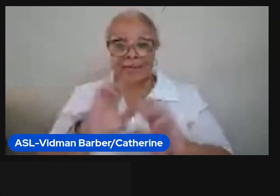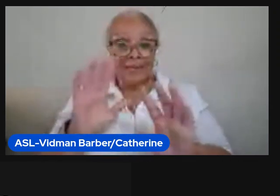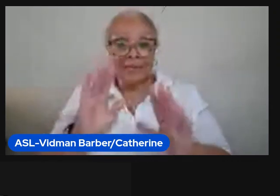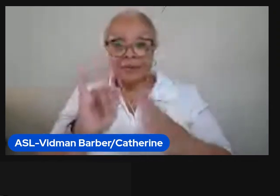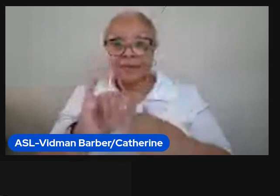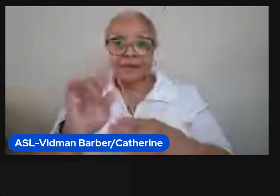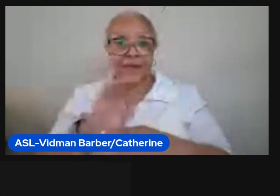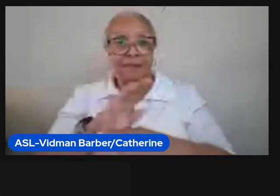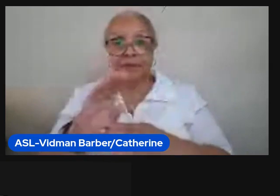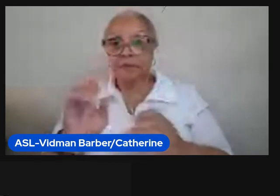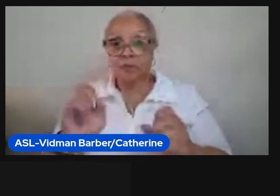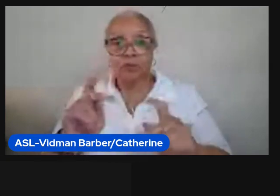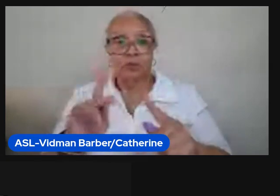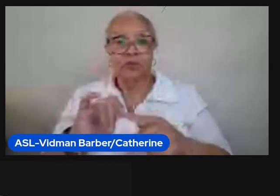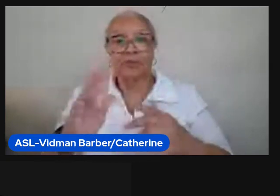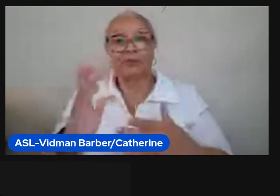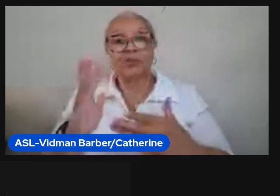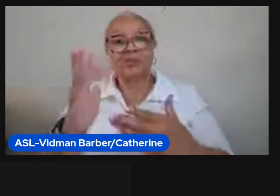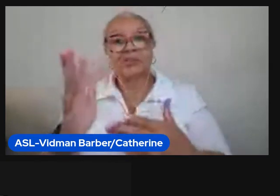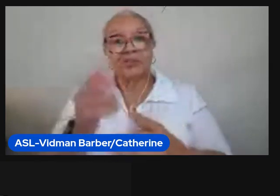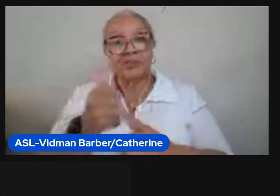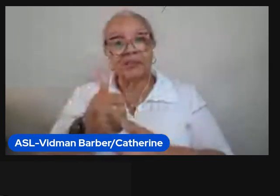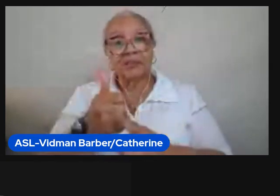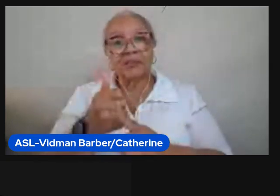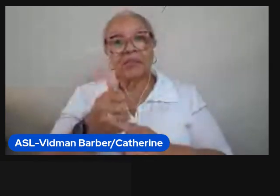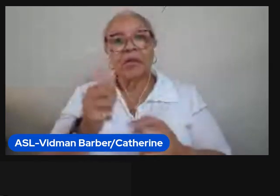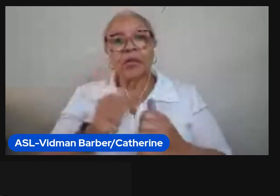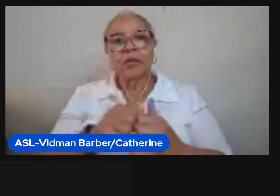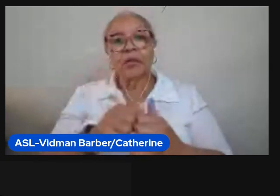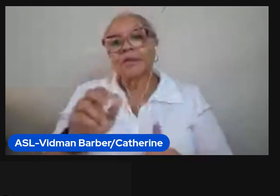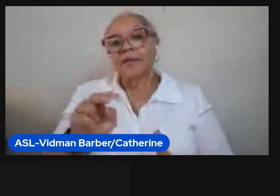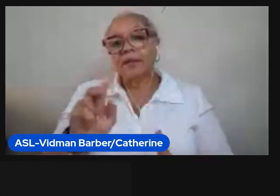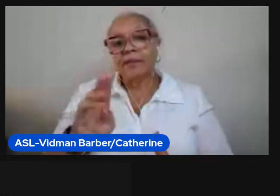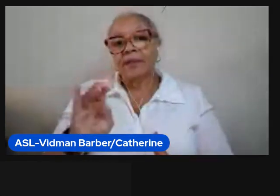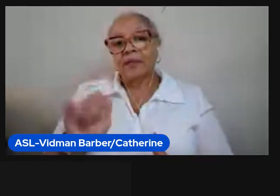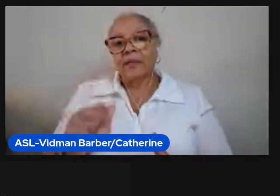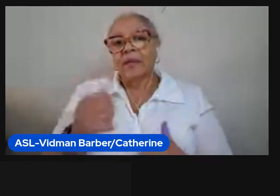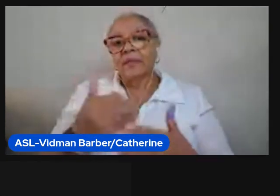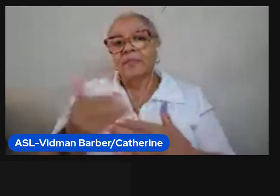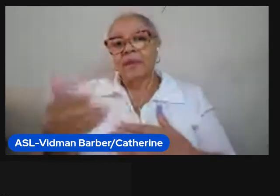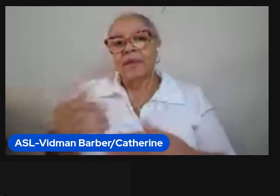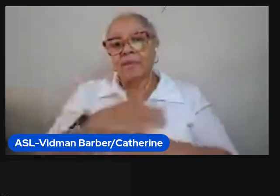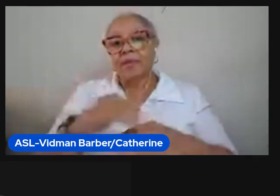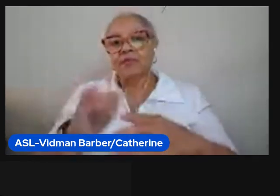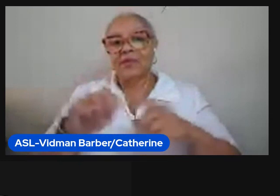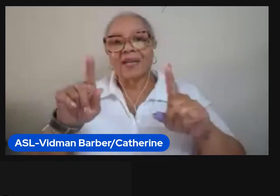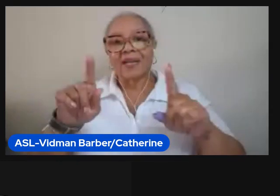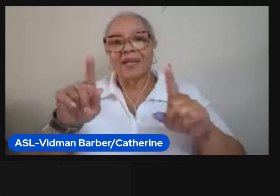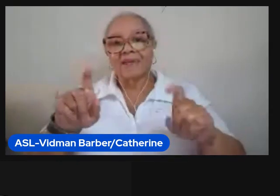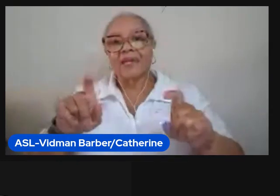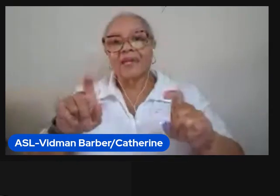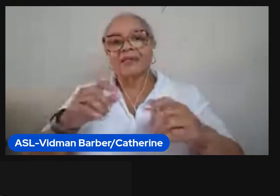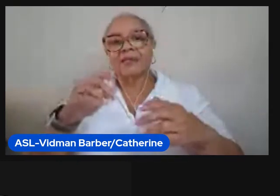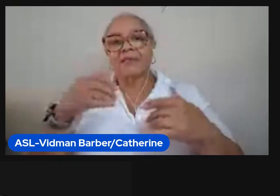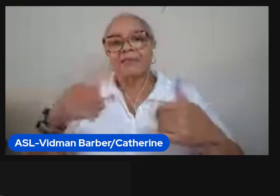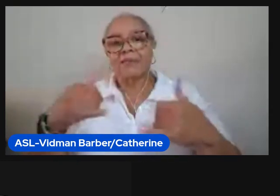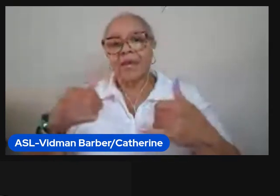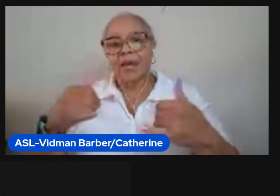business opportunity that presented itself with the NBA buying this platform so they can test players was a much